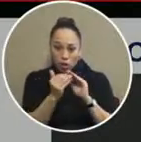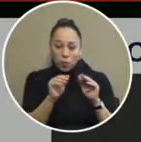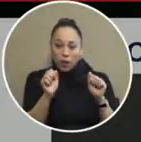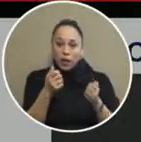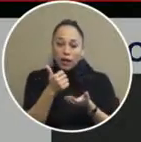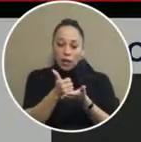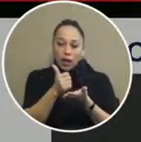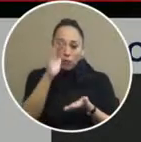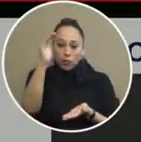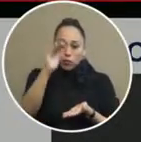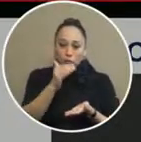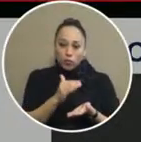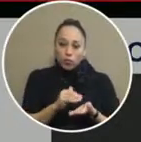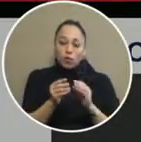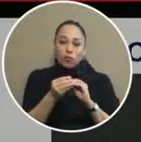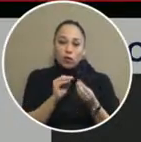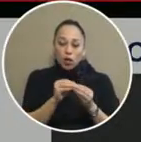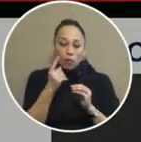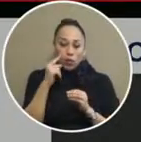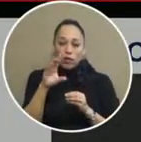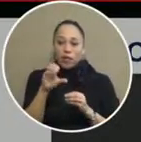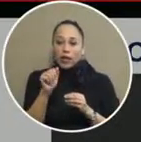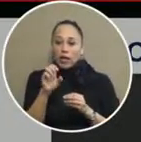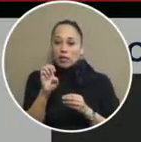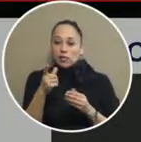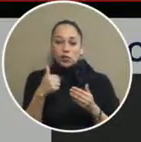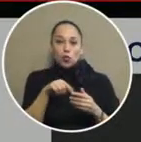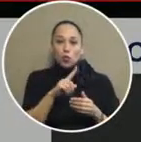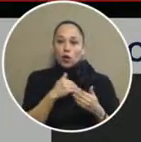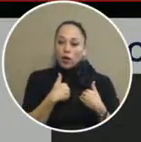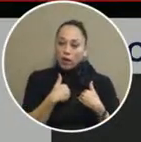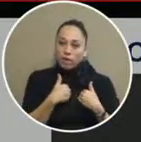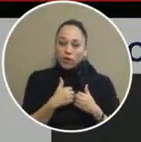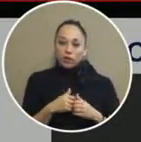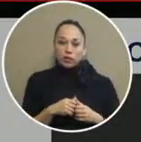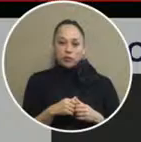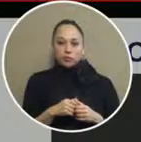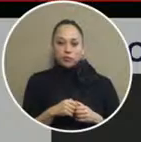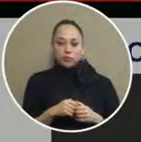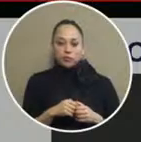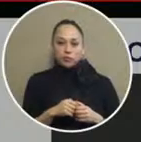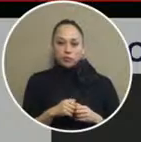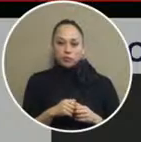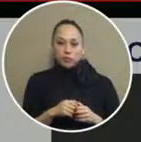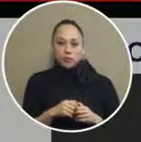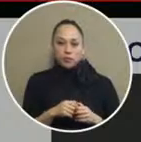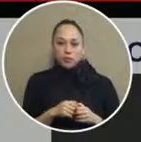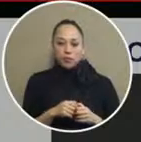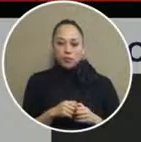help decrease the number of cases that we have in our community. Next slide, please.